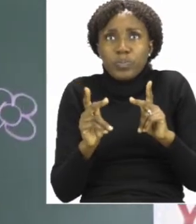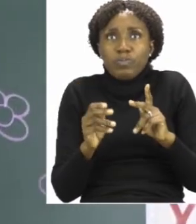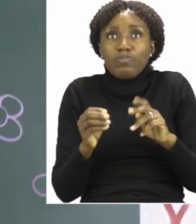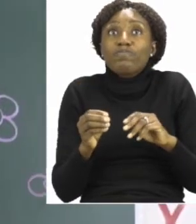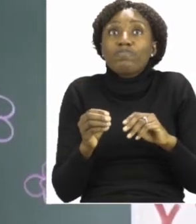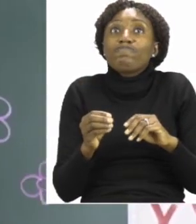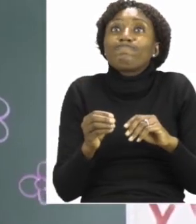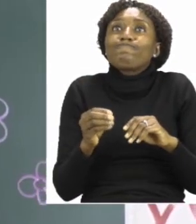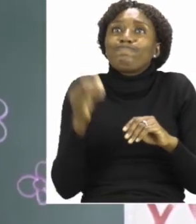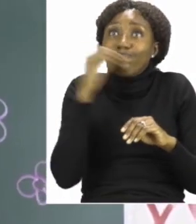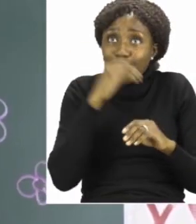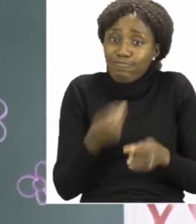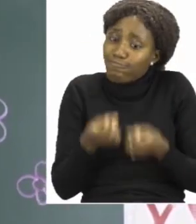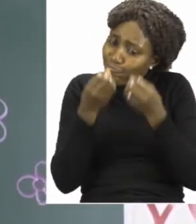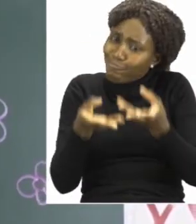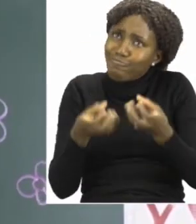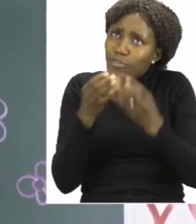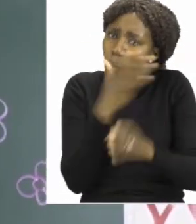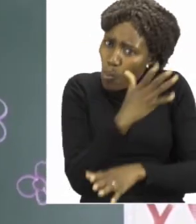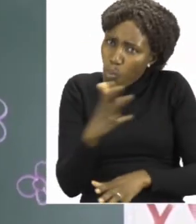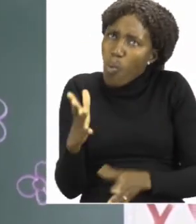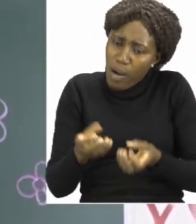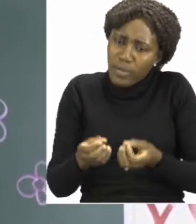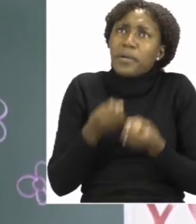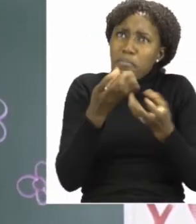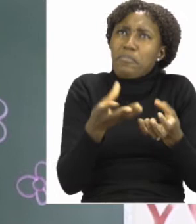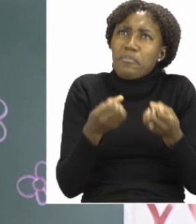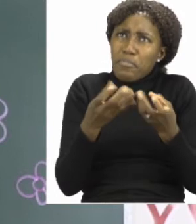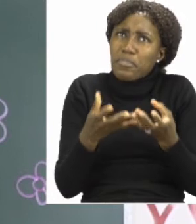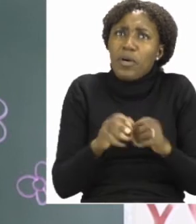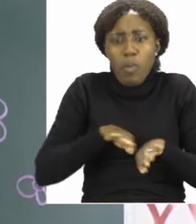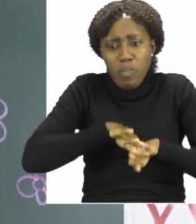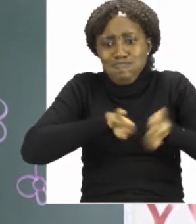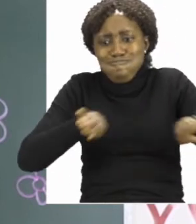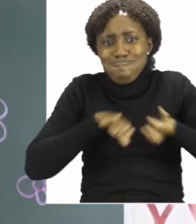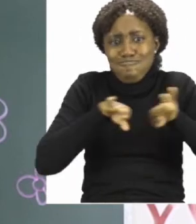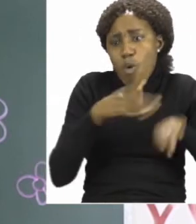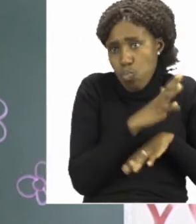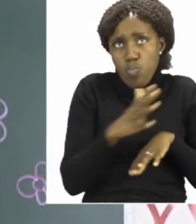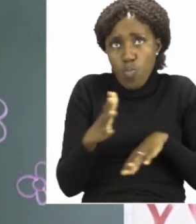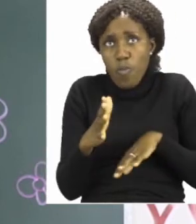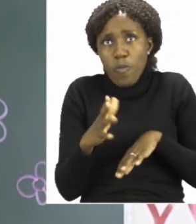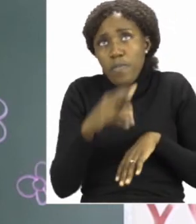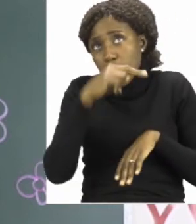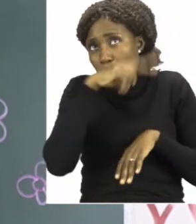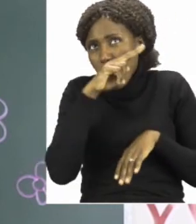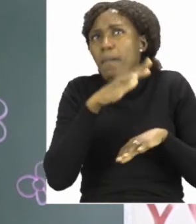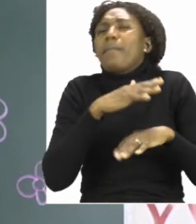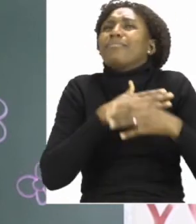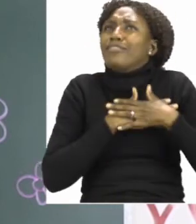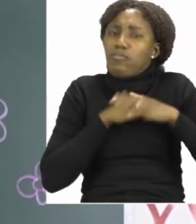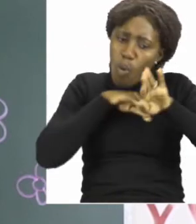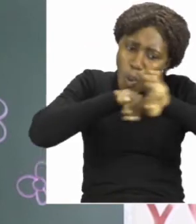them, make sure they have lots of water to drink and also swim around. Ducks love to swim